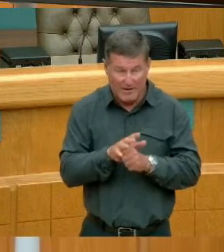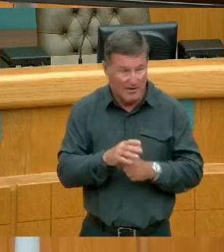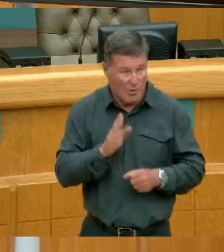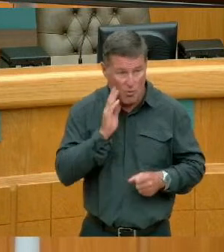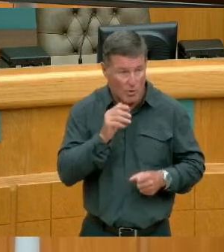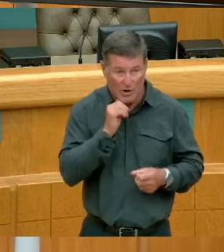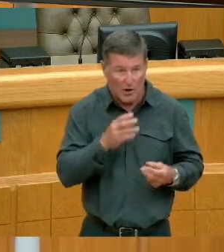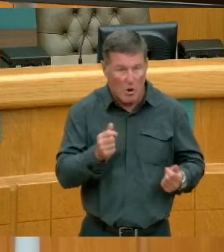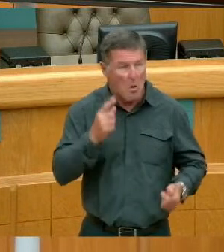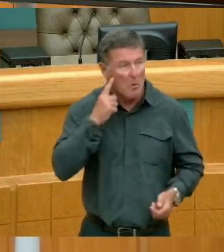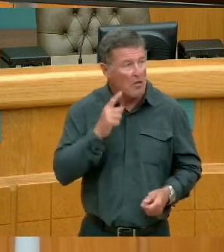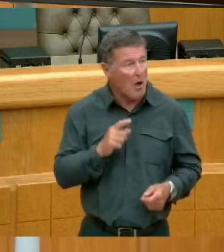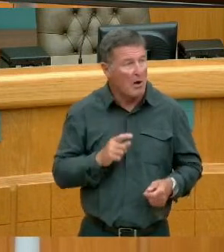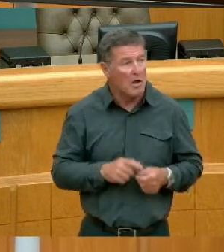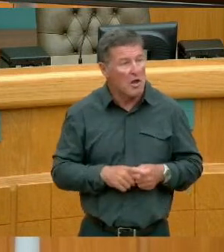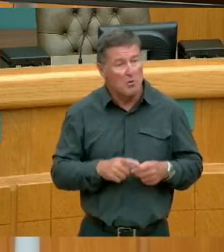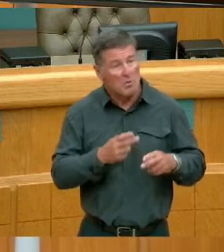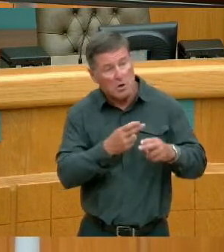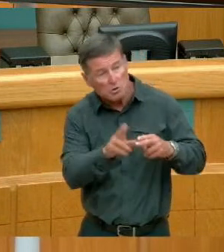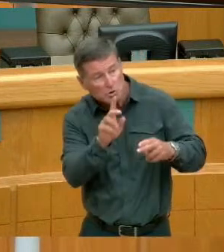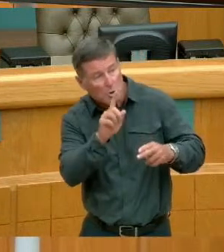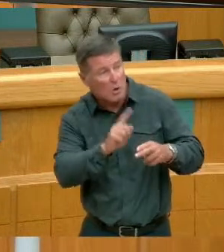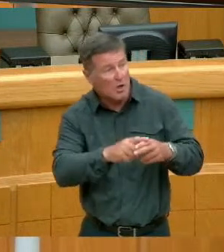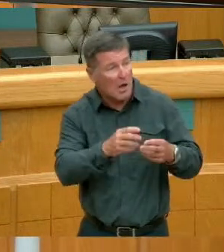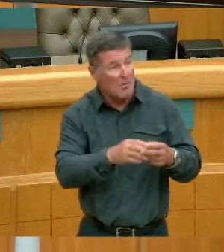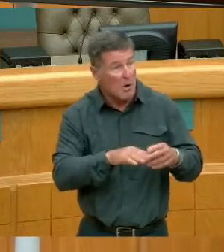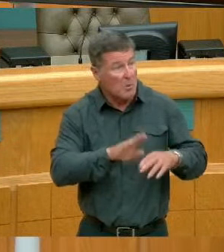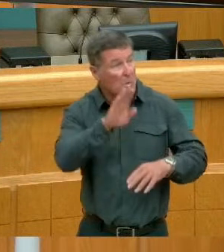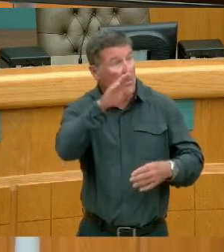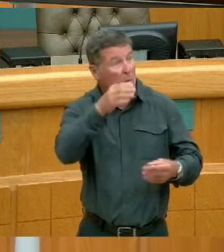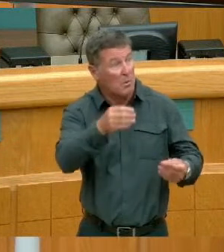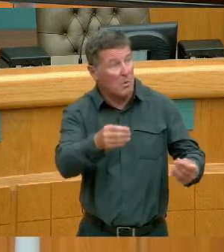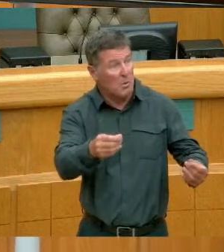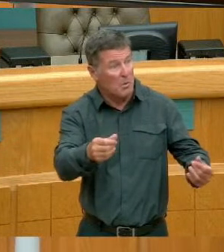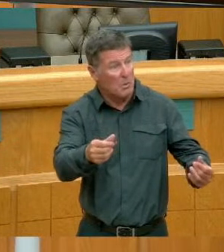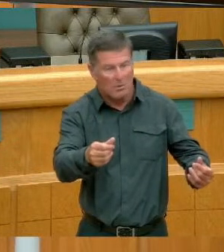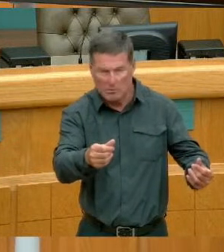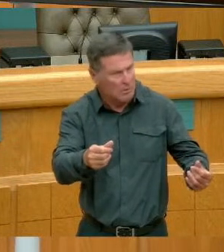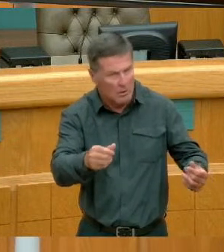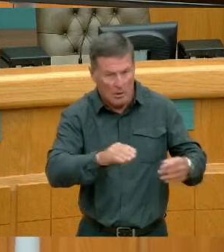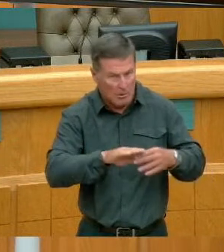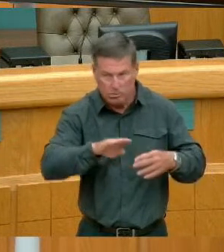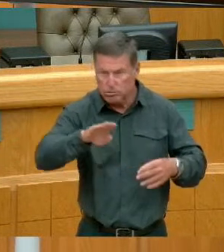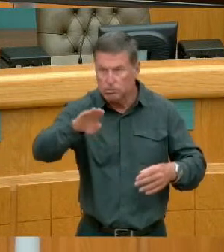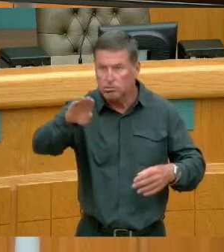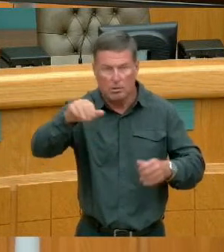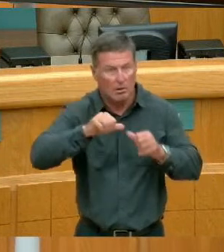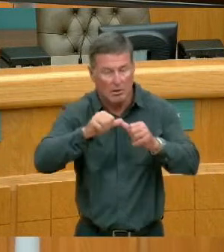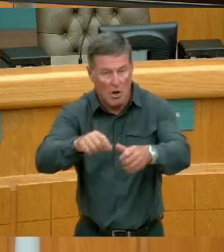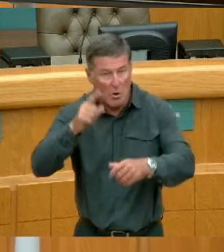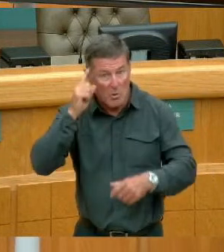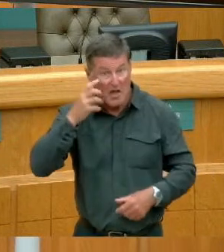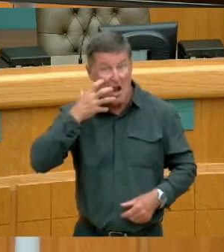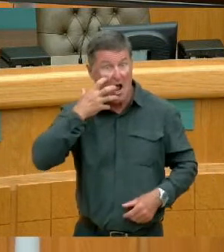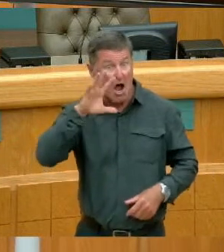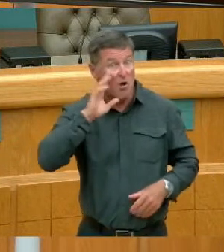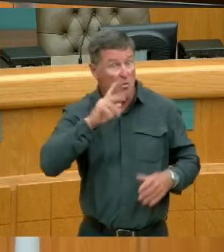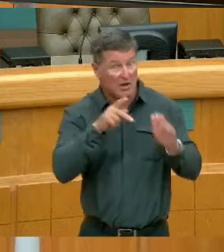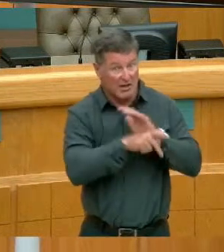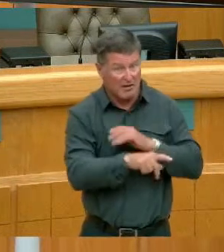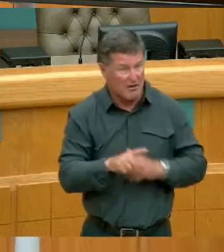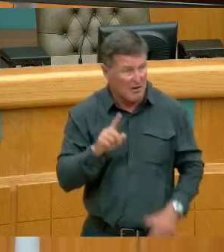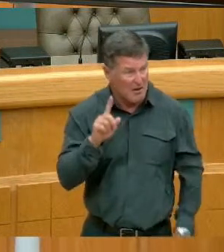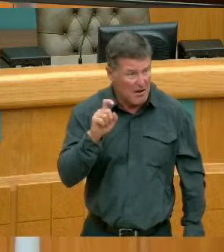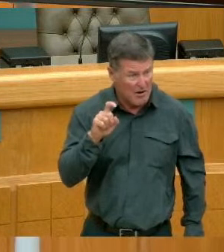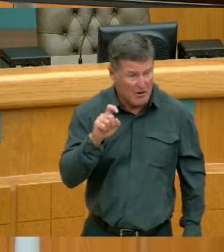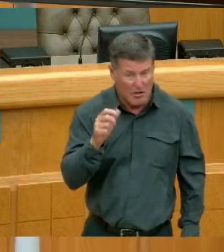We thought it was seasonal. This is not, what season, We thought that maybe the heat would kill it. It's 113